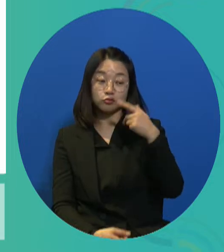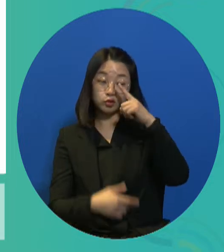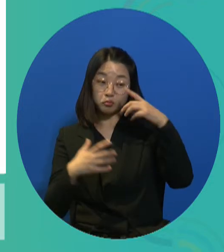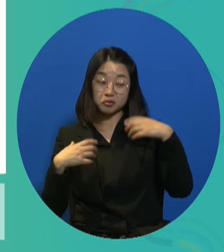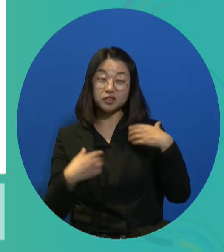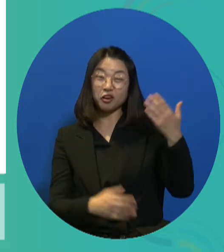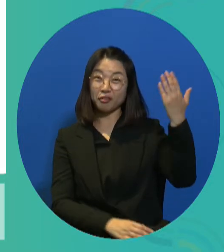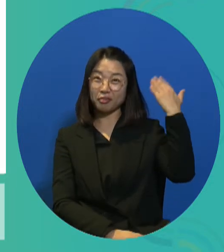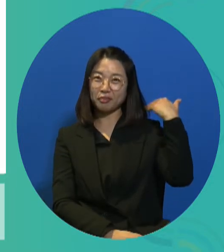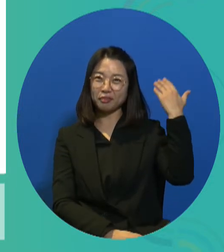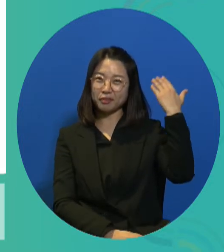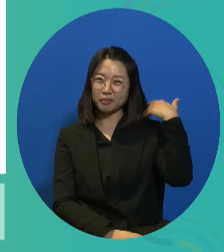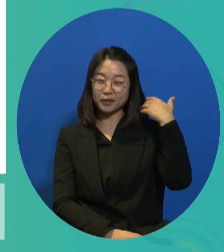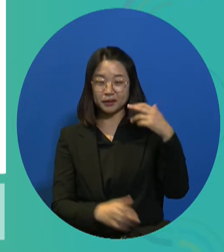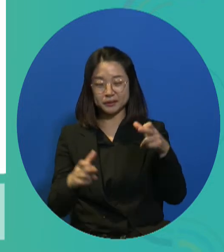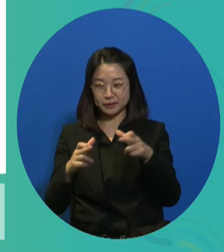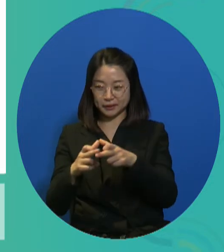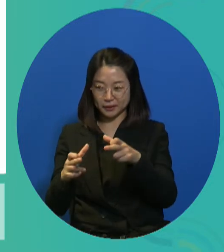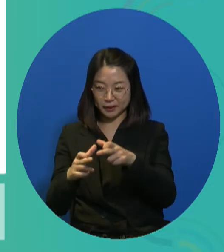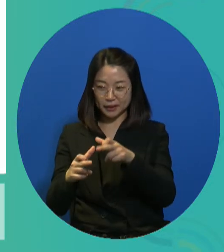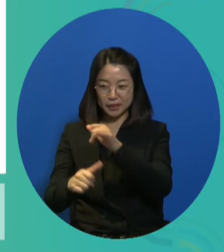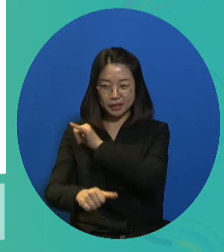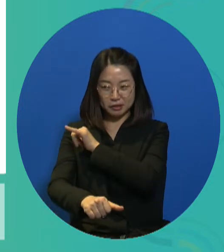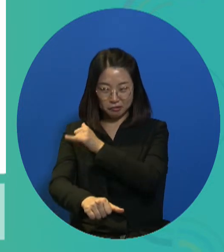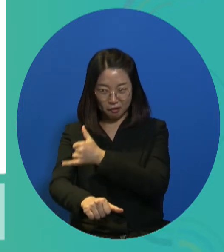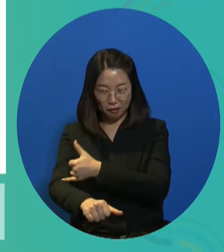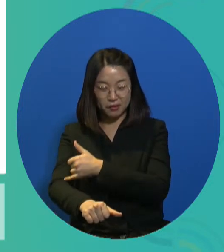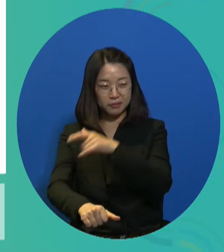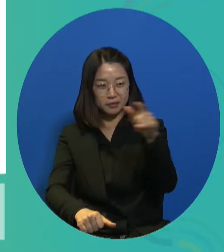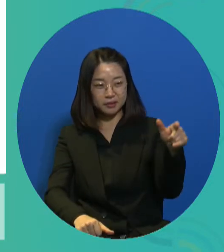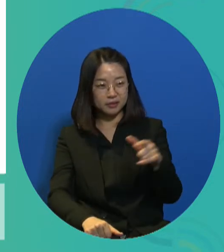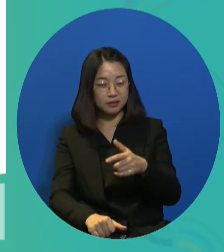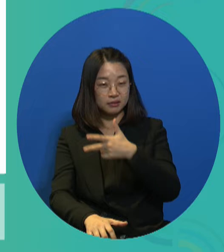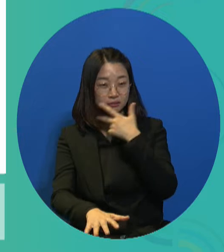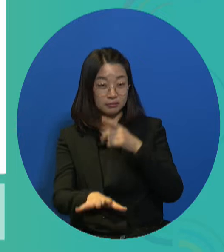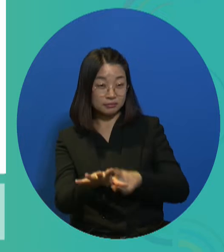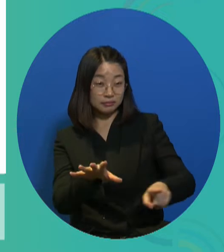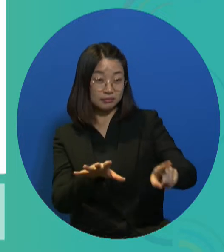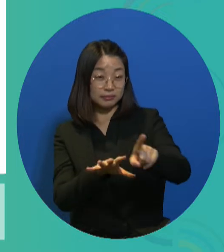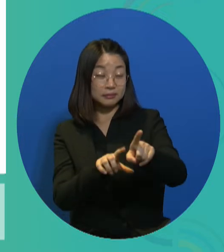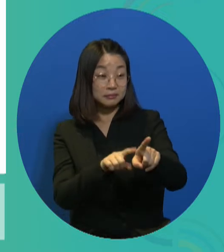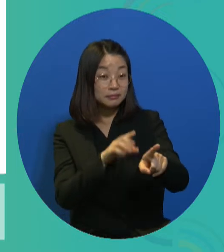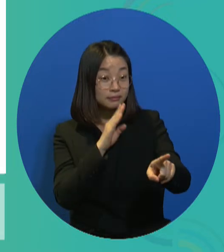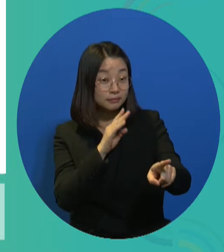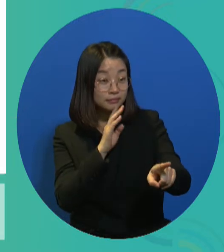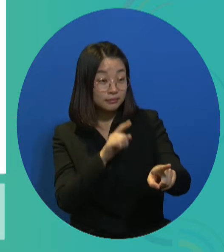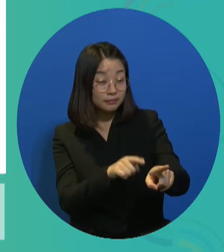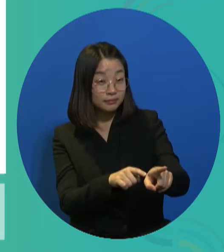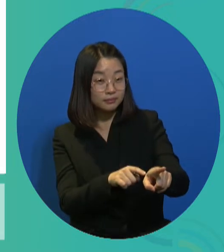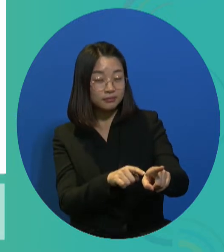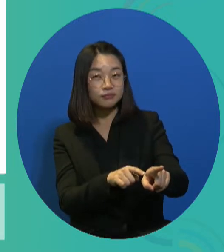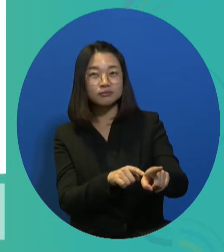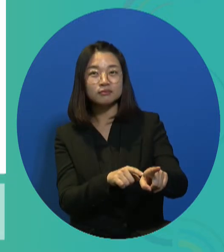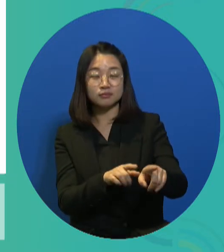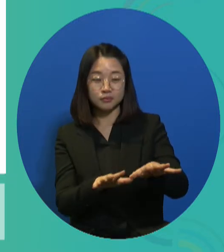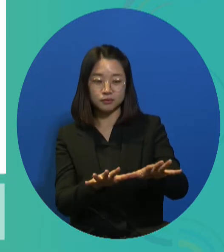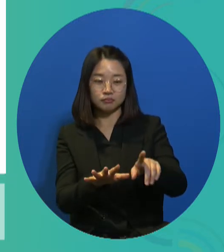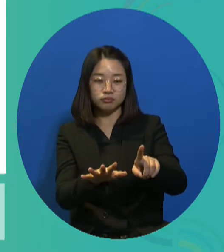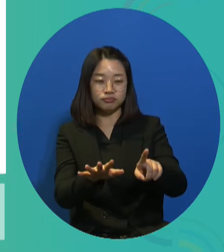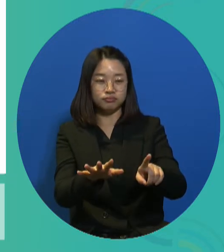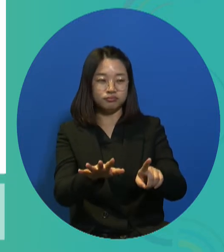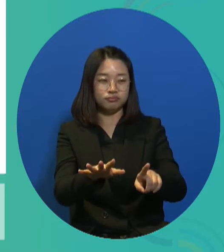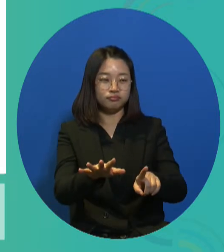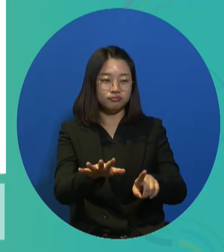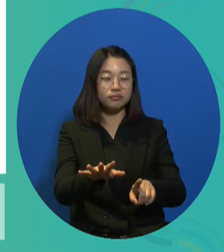backwards and regress, that sends a very dangerous signal to other governments around the world. We need